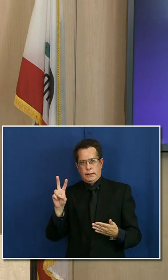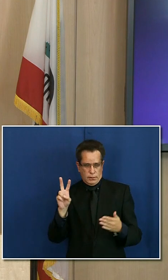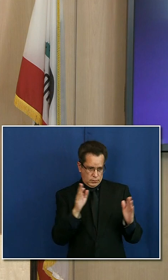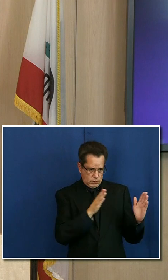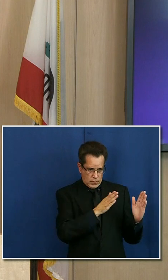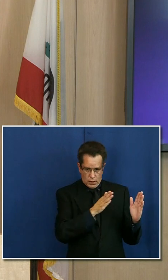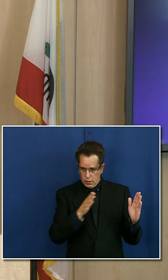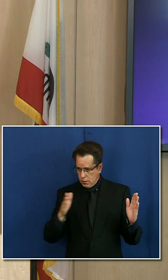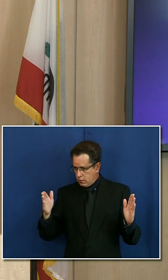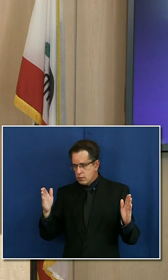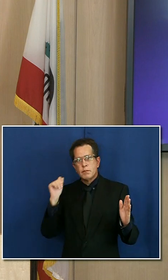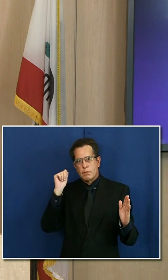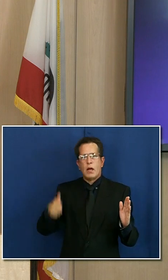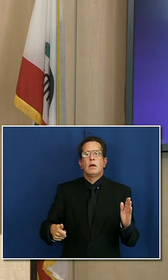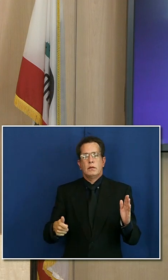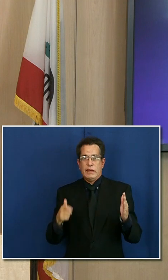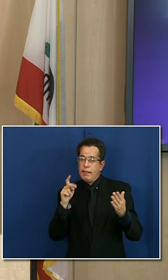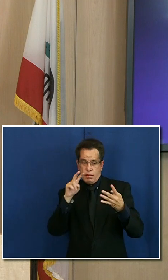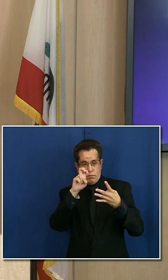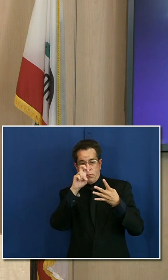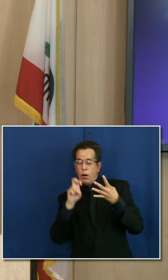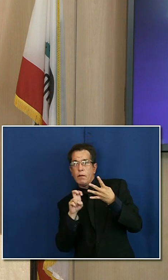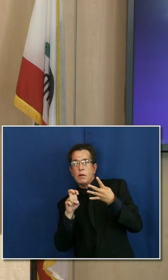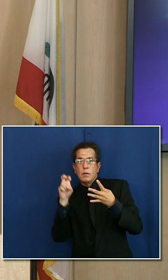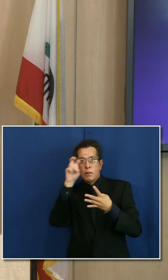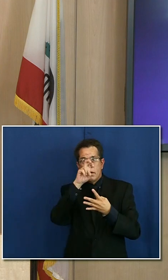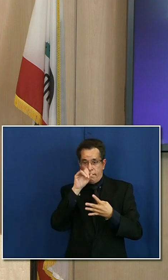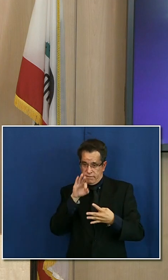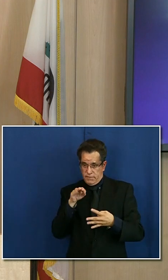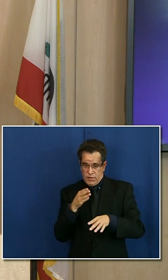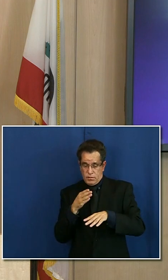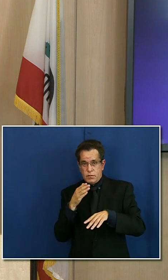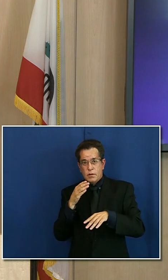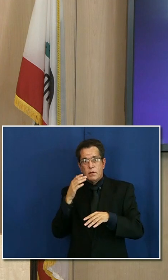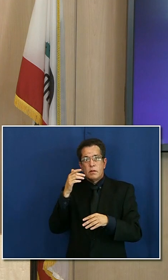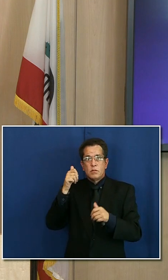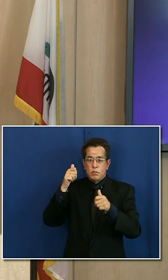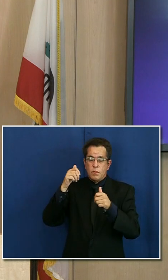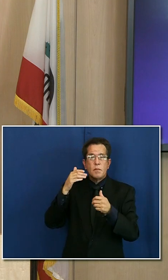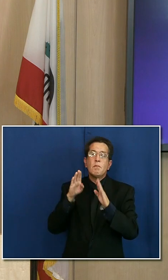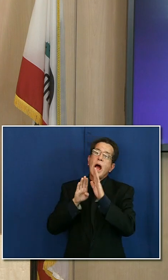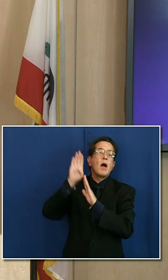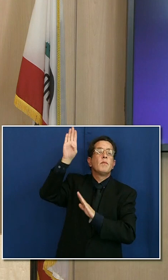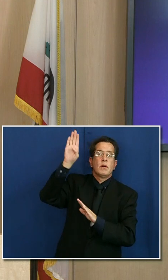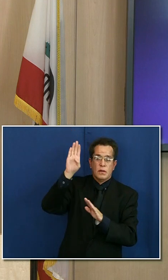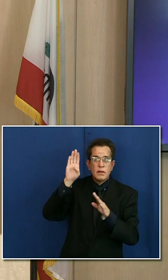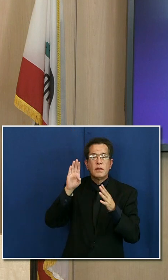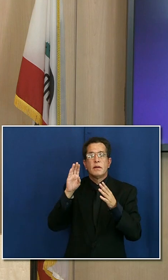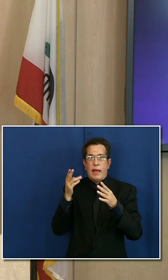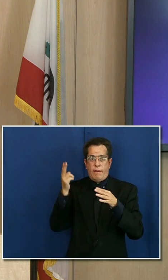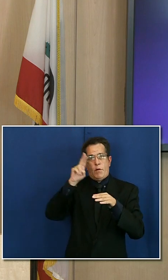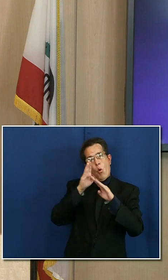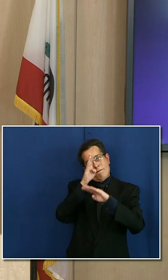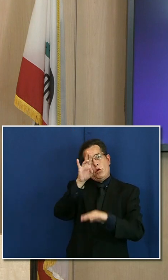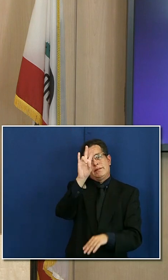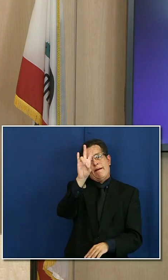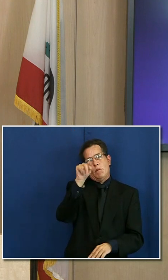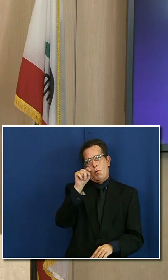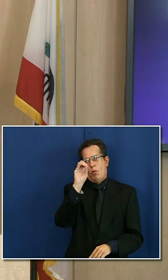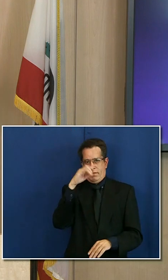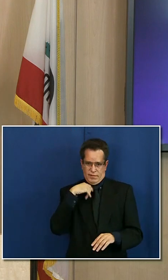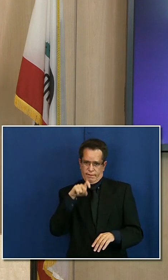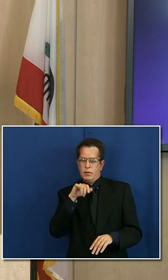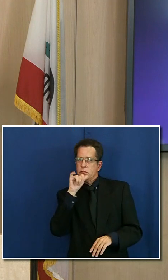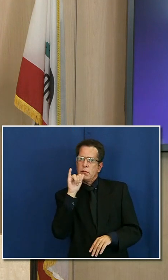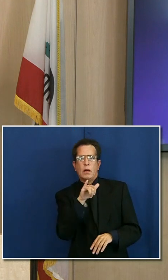tier. And so if we saw a significant increase or a slight increase over 7, we would have to be there for 2